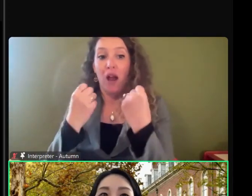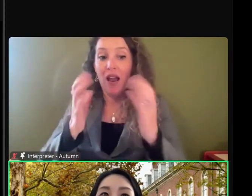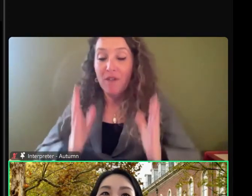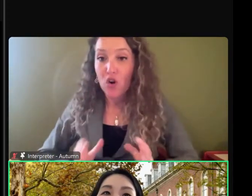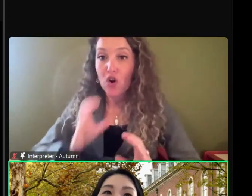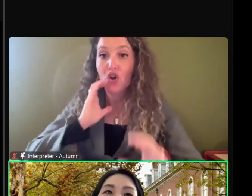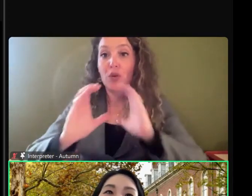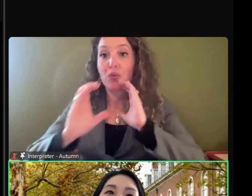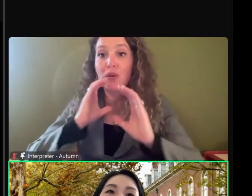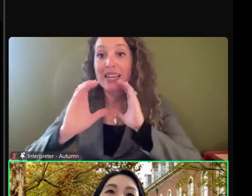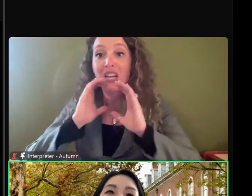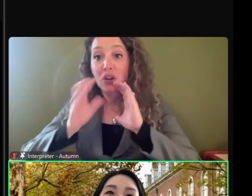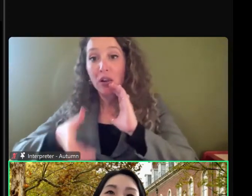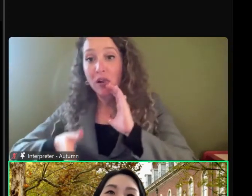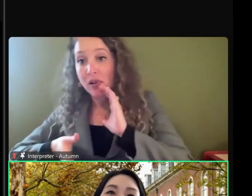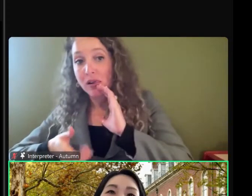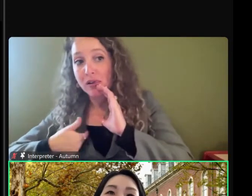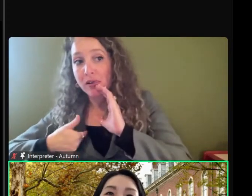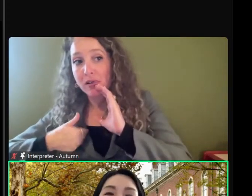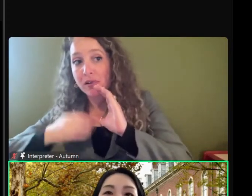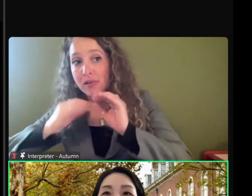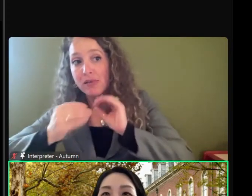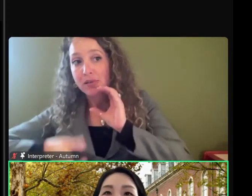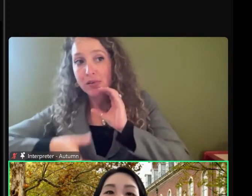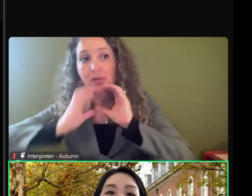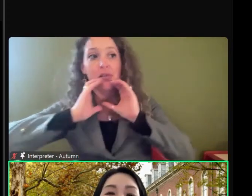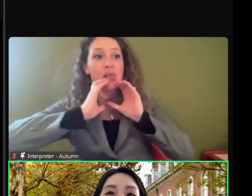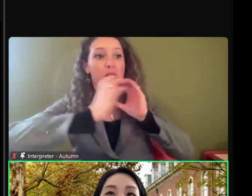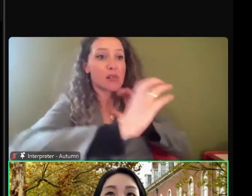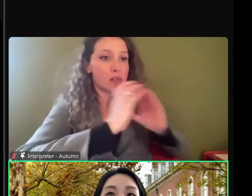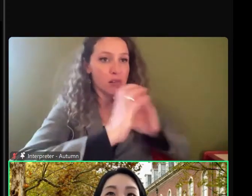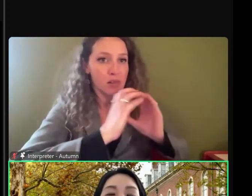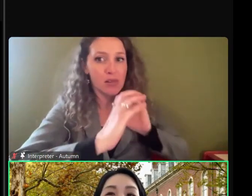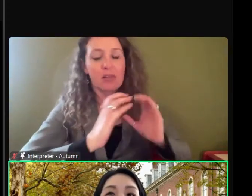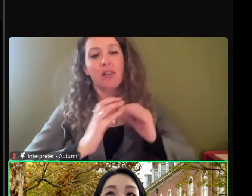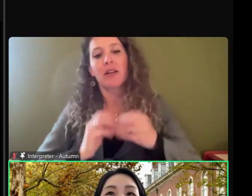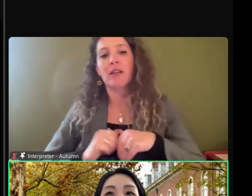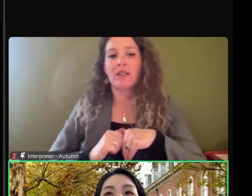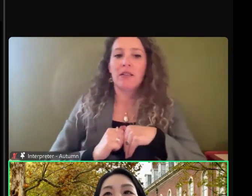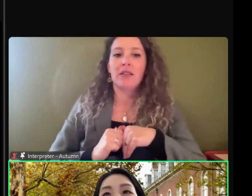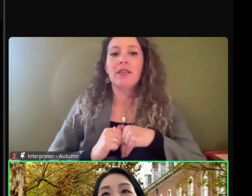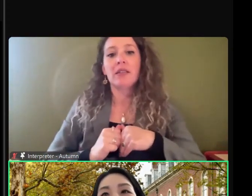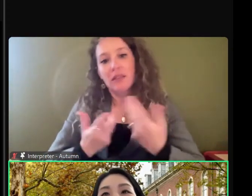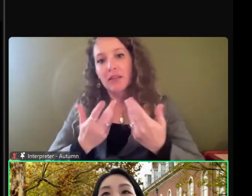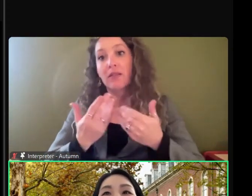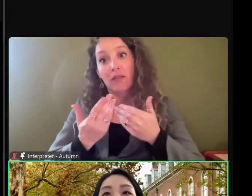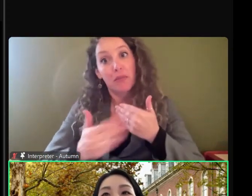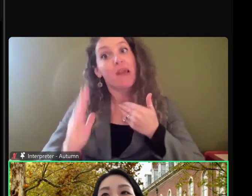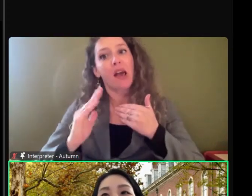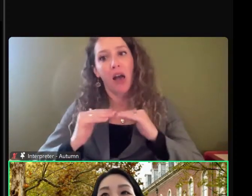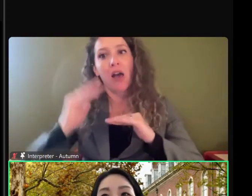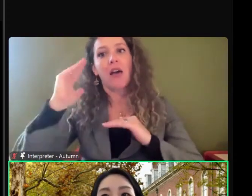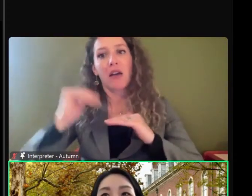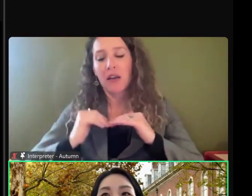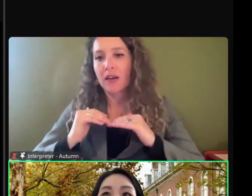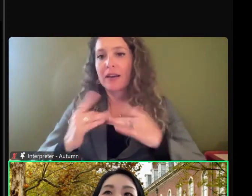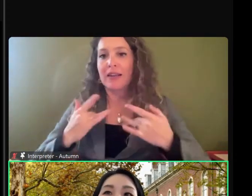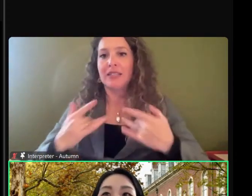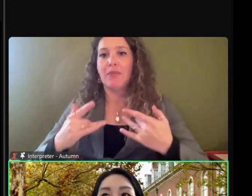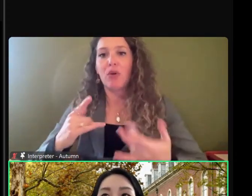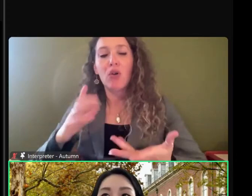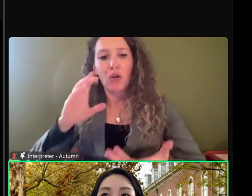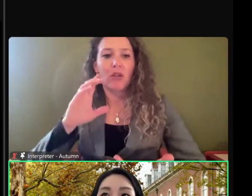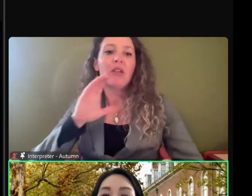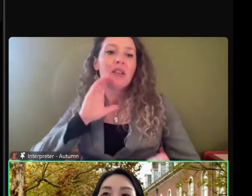that extend far beyond those of a typical spouse. In reality, his autonomy